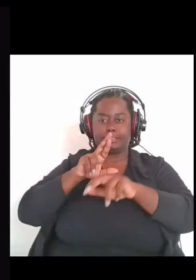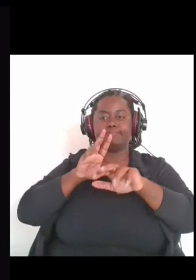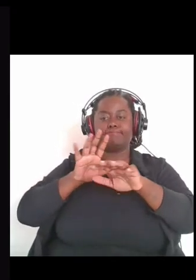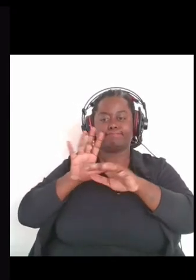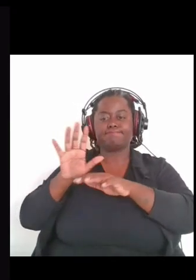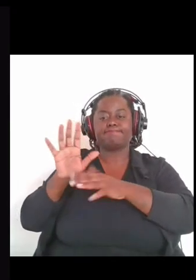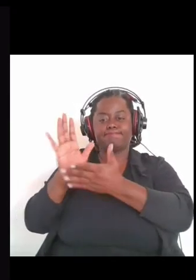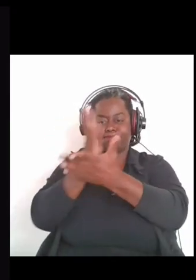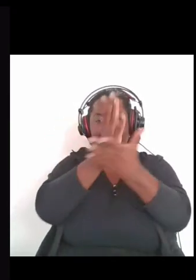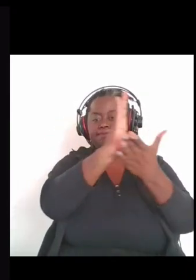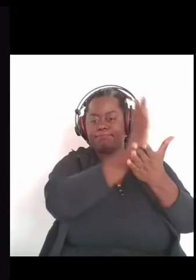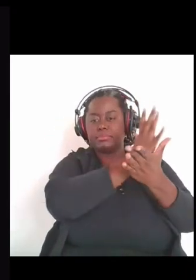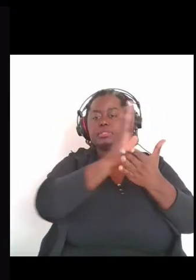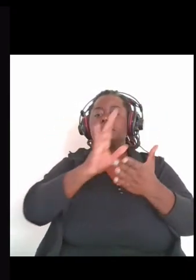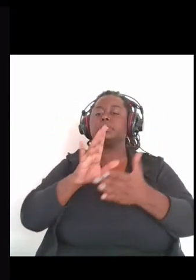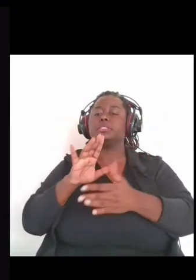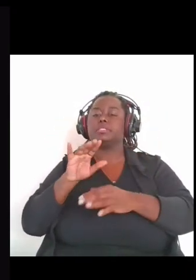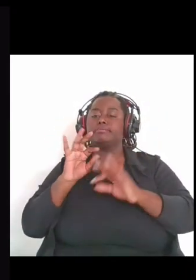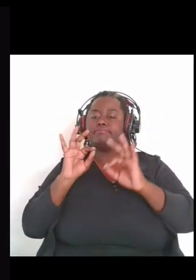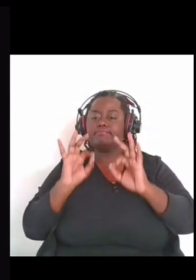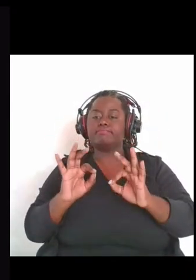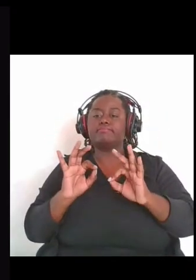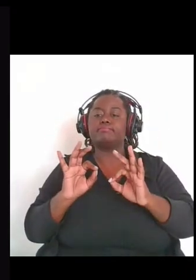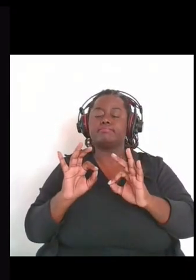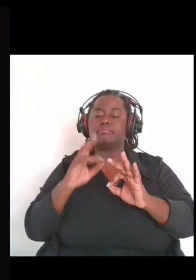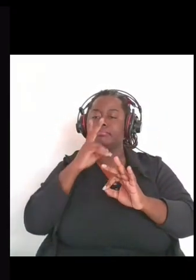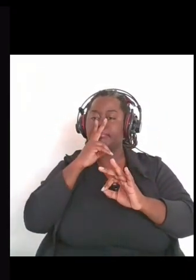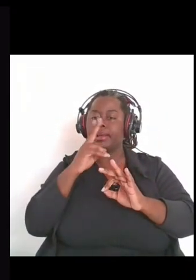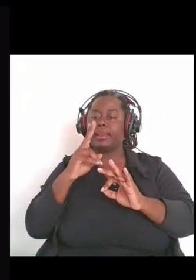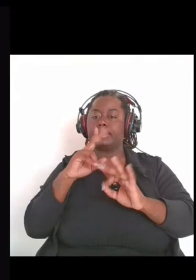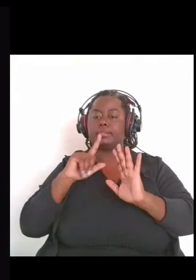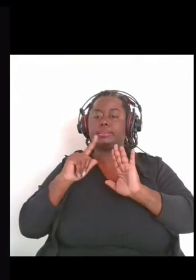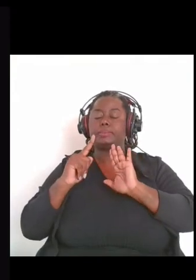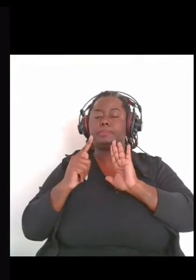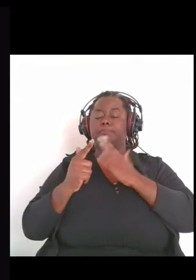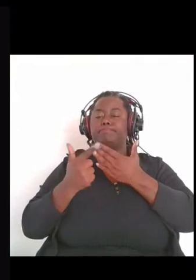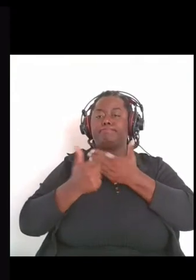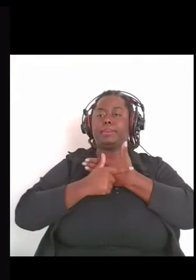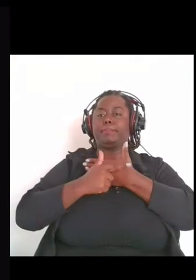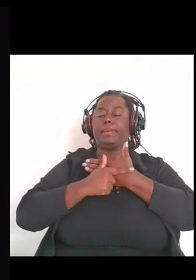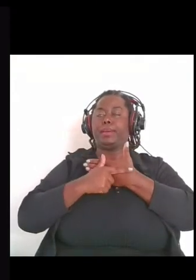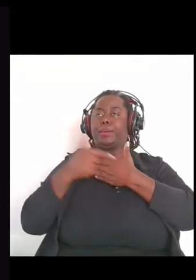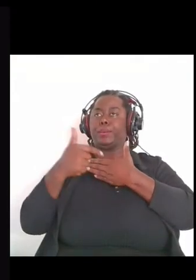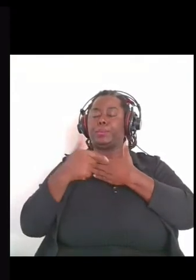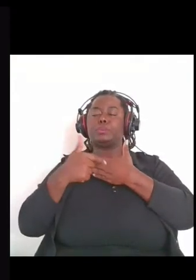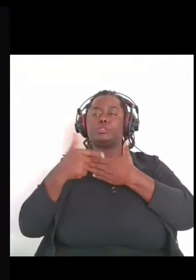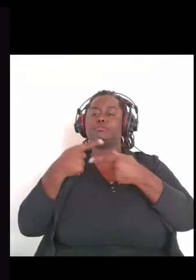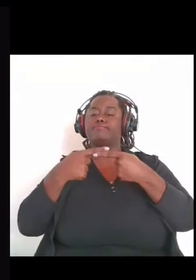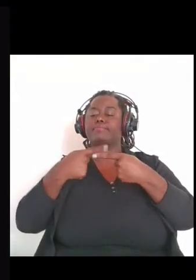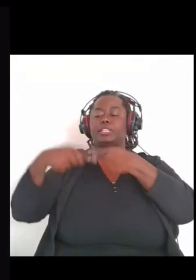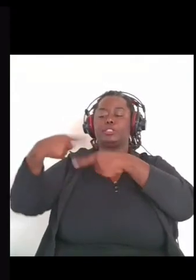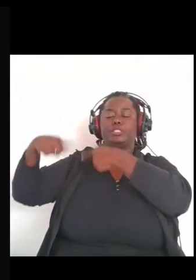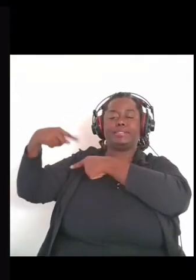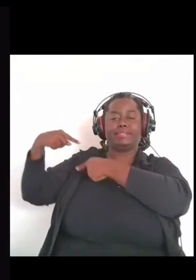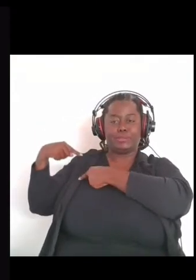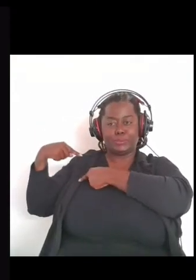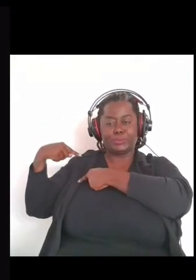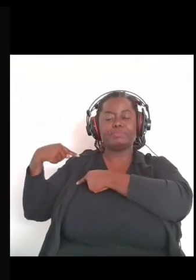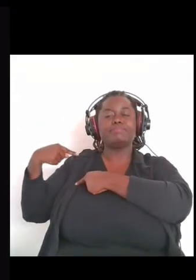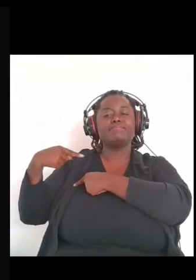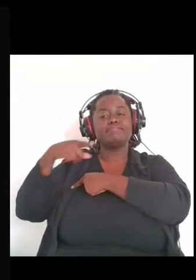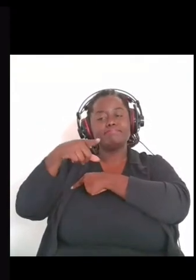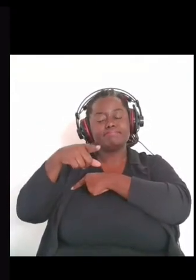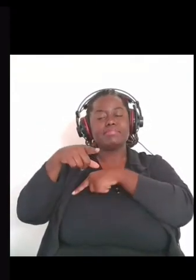back step you know I don't know we're just going back in history with regards to that and it's very sad to see that it's